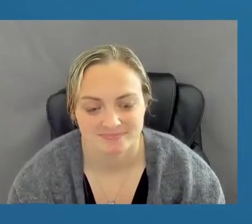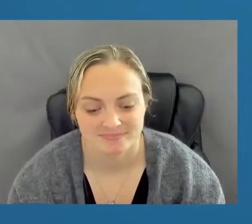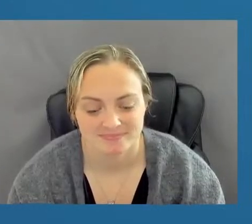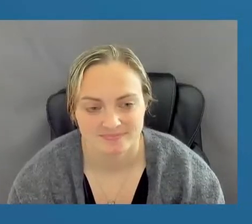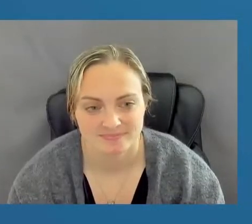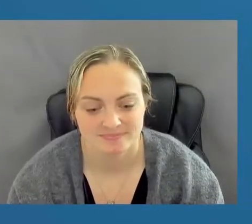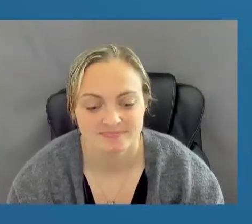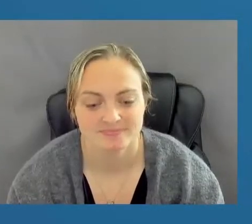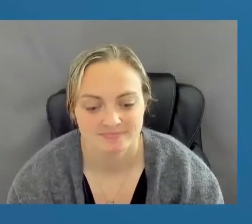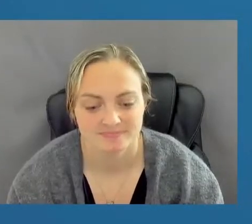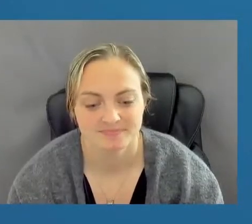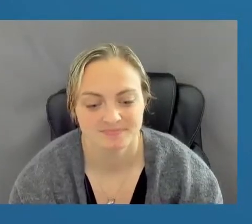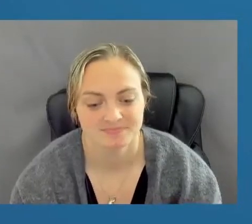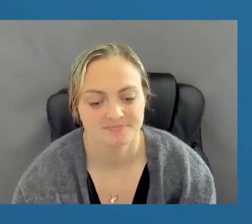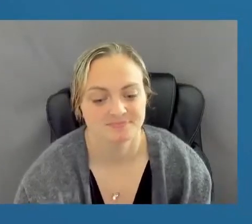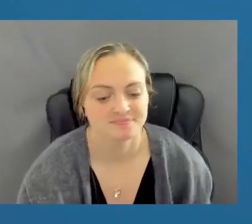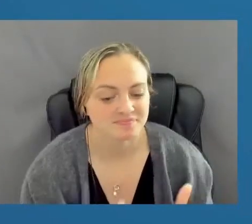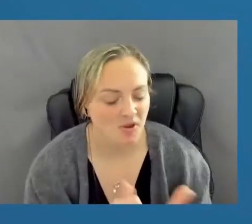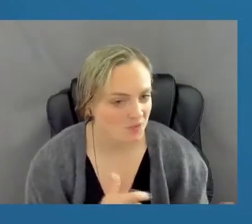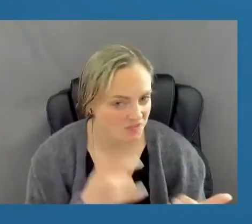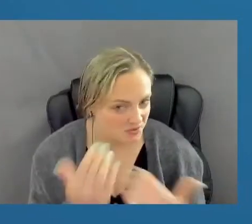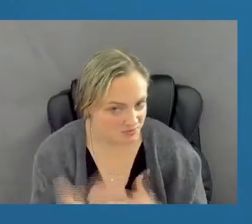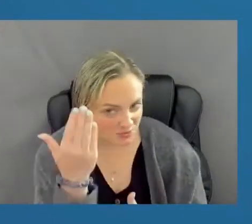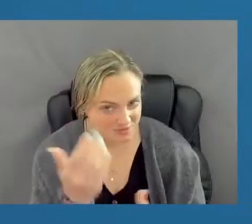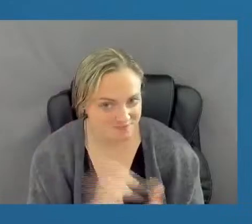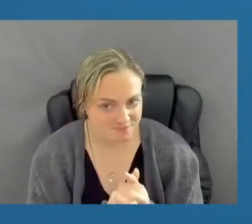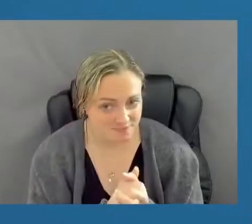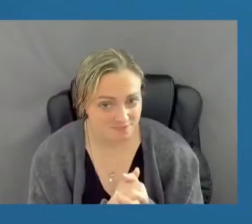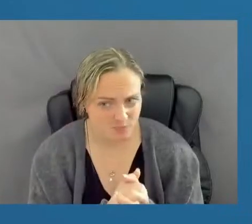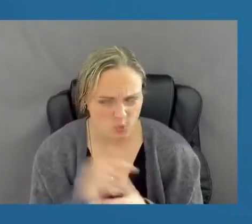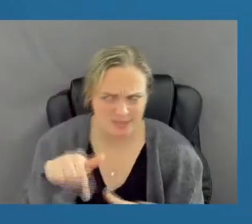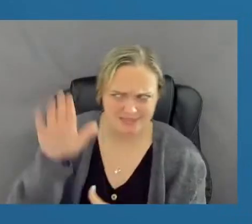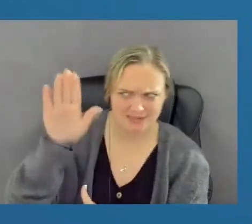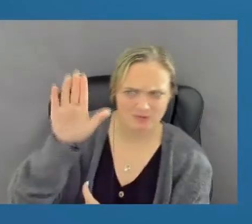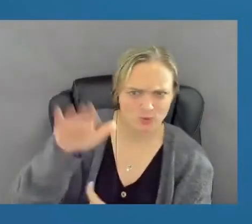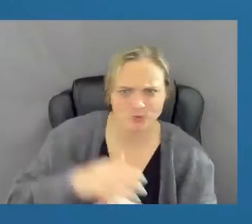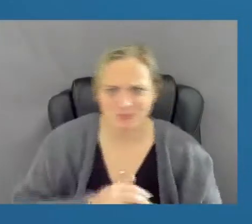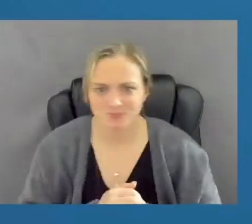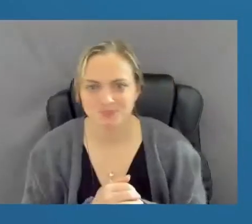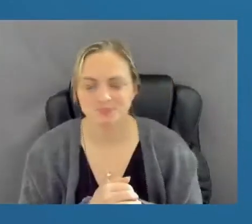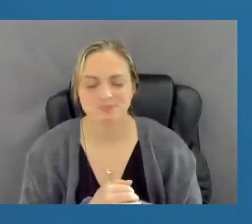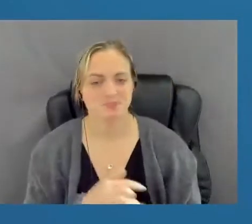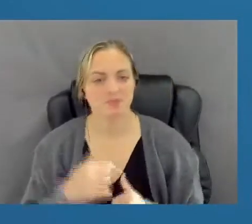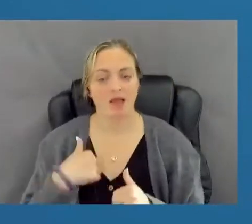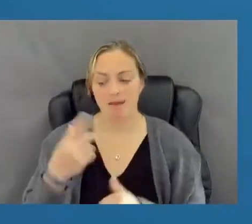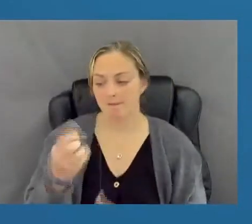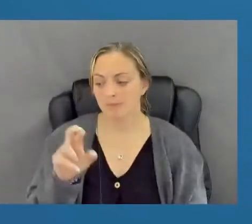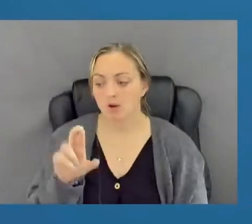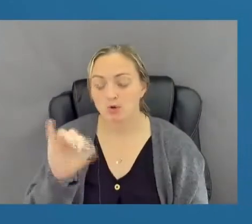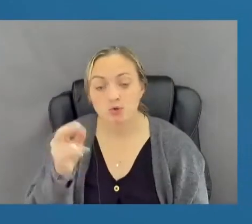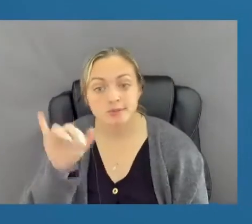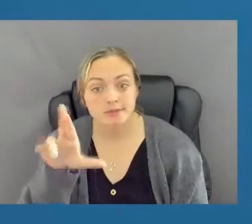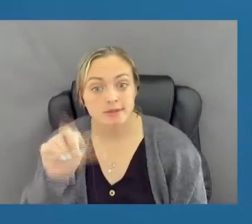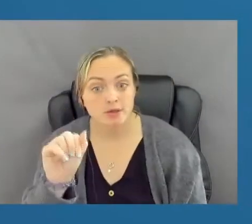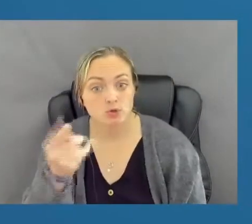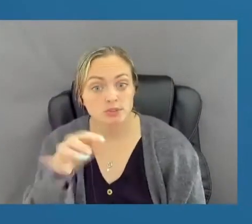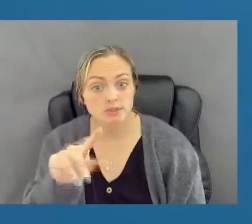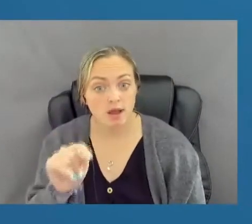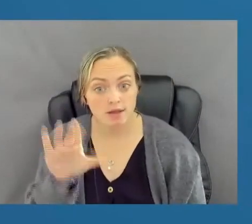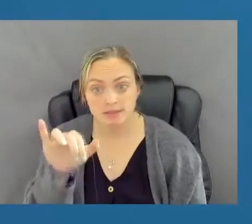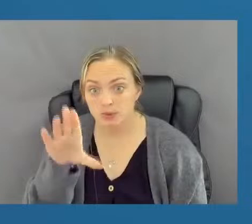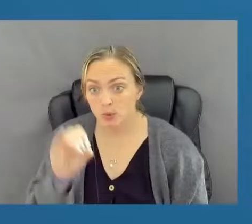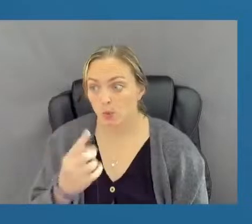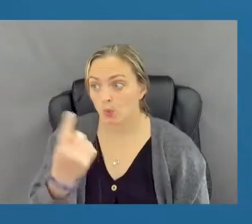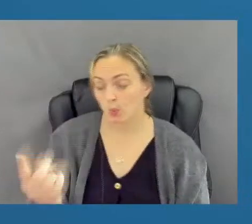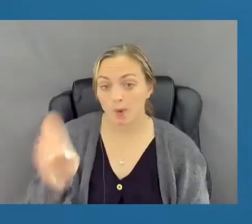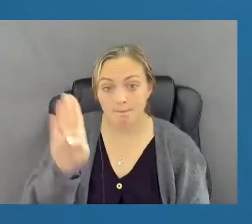All right, how's everybody feeling this morning? This afternoon, actually. I am Dr. Sandra Scott, the CEO of One Brooklyn Health,